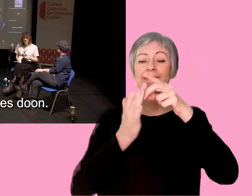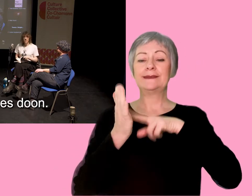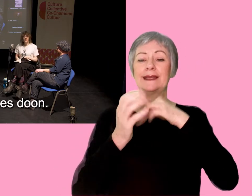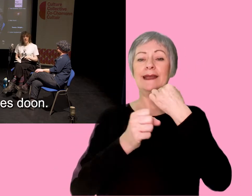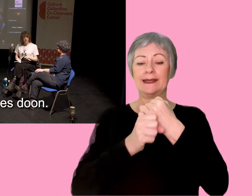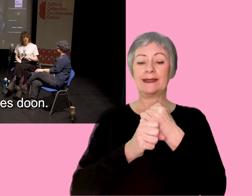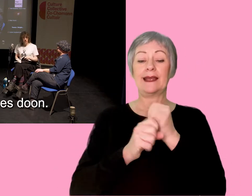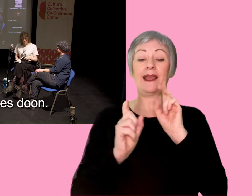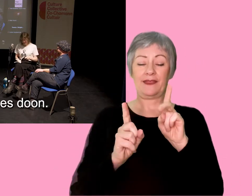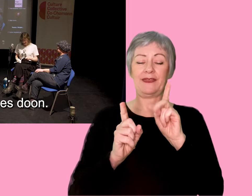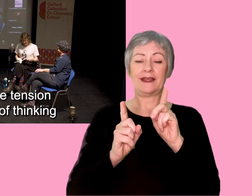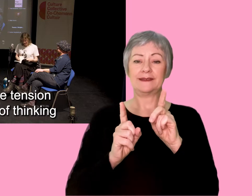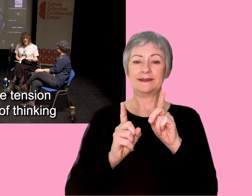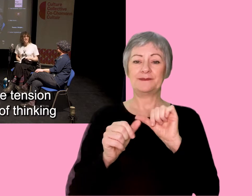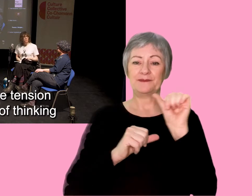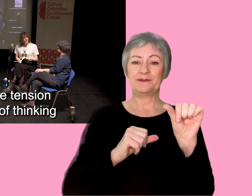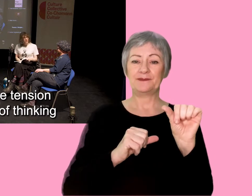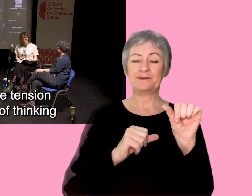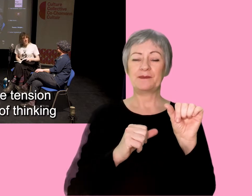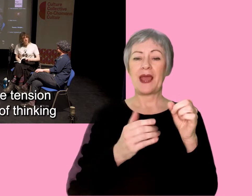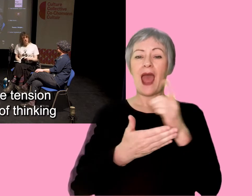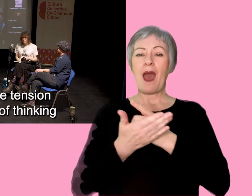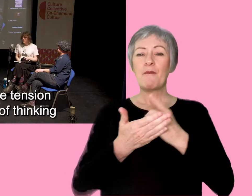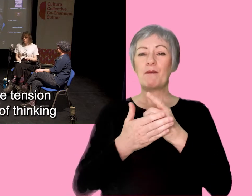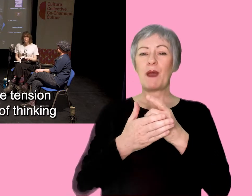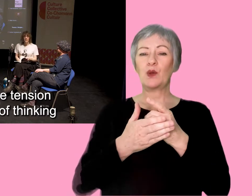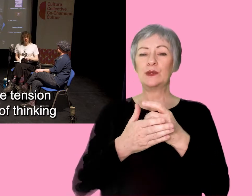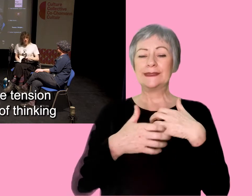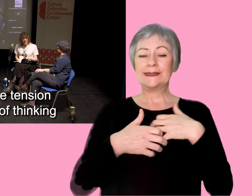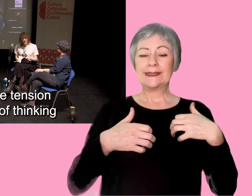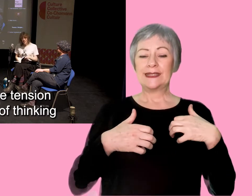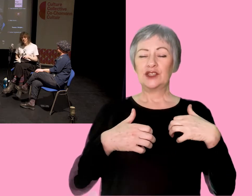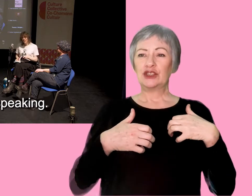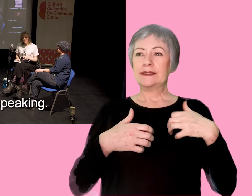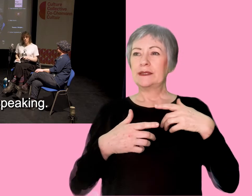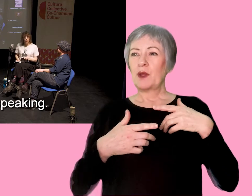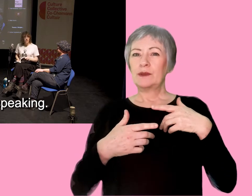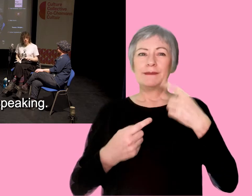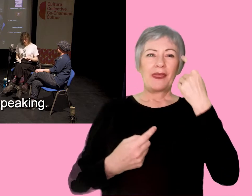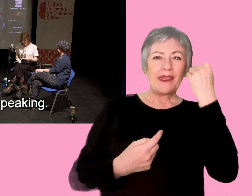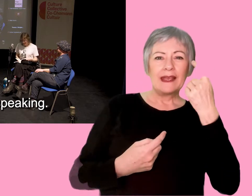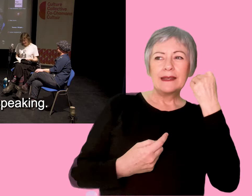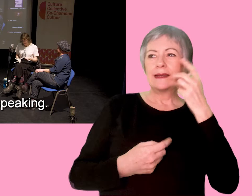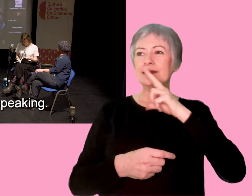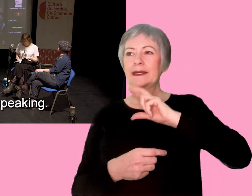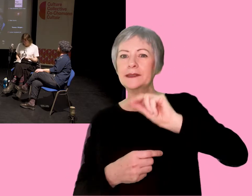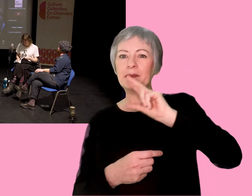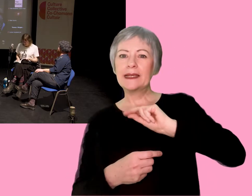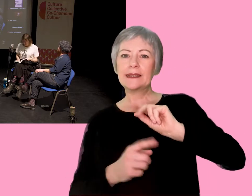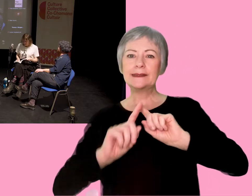And this is who that goes down. And again, it's about the tension between different ways of thinking and different ways of speaking.